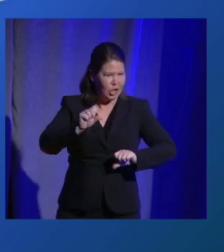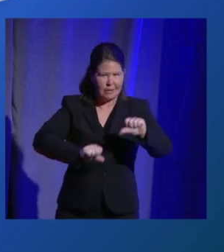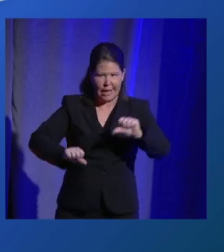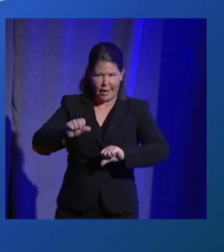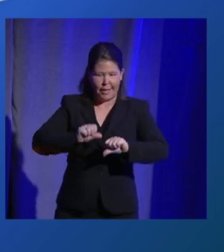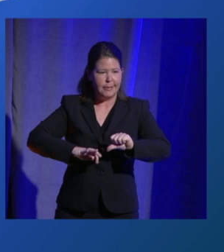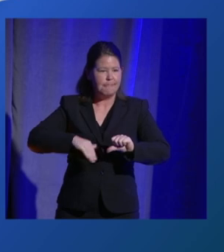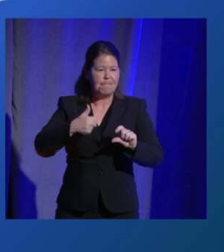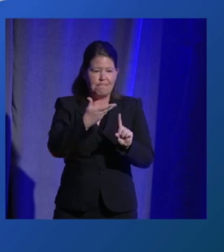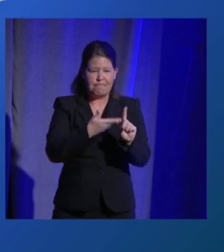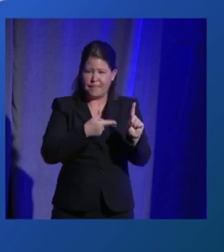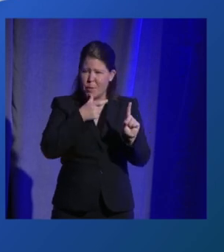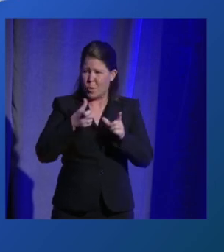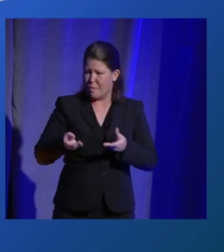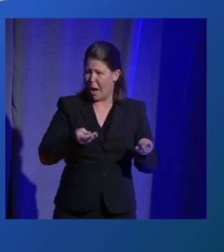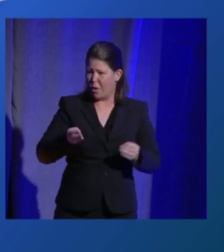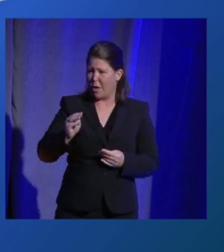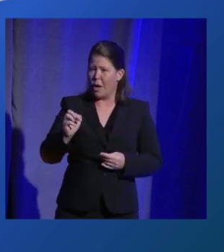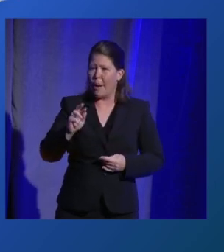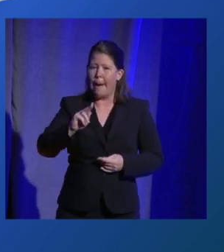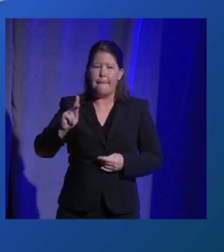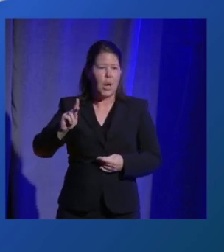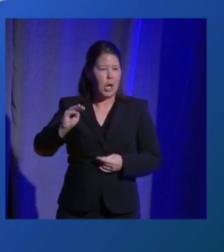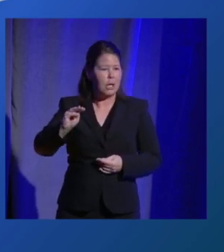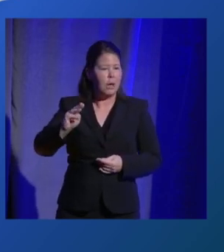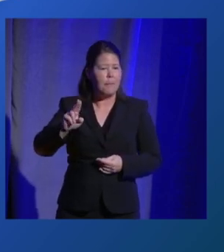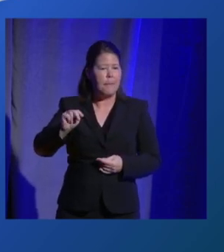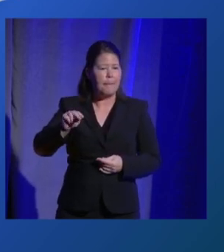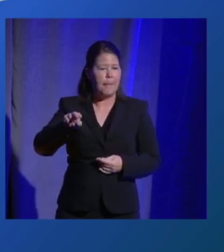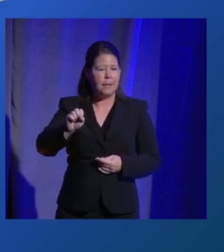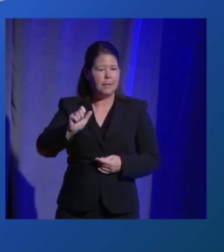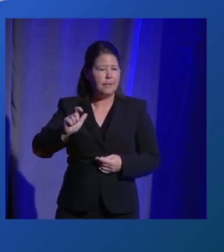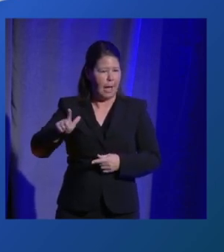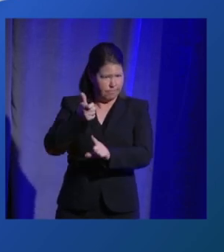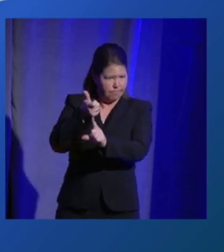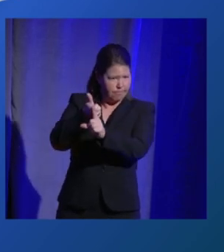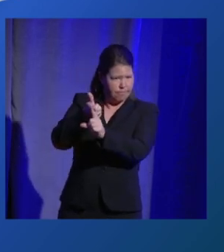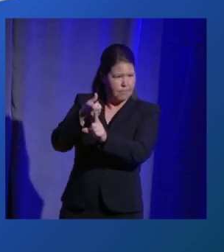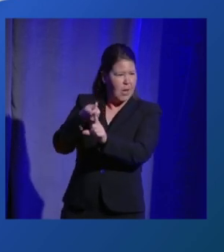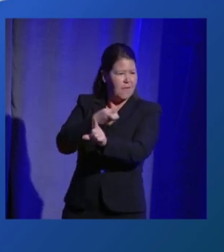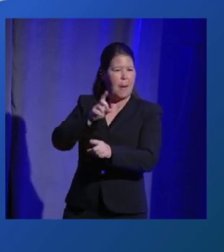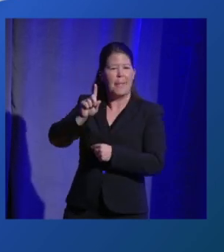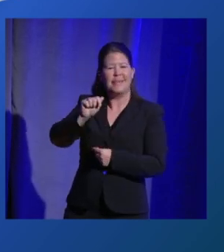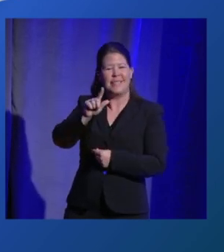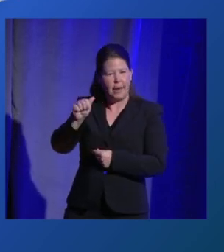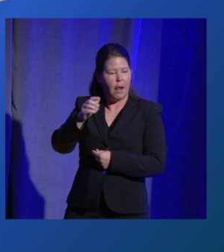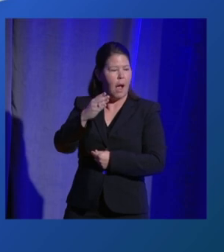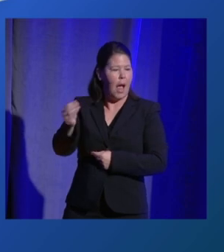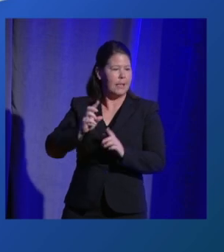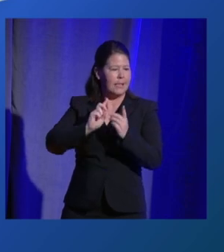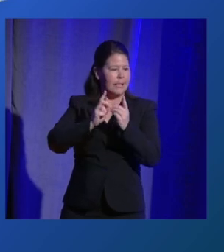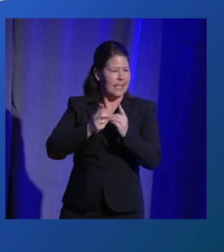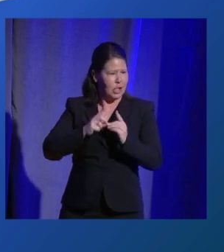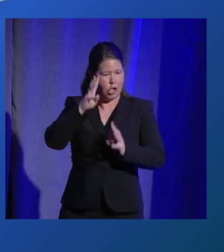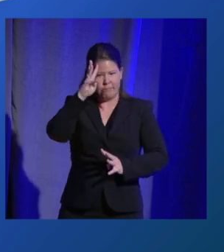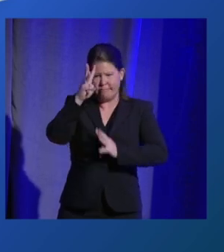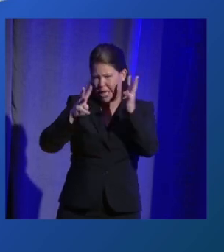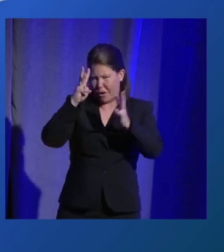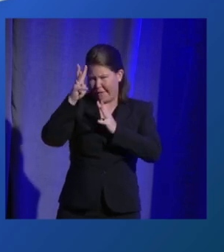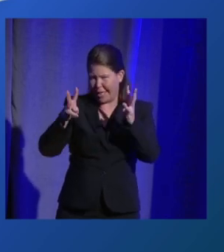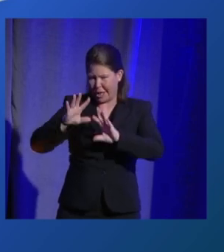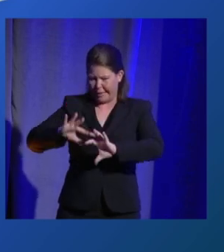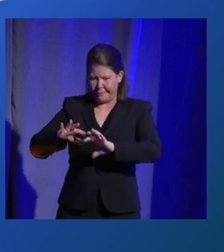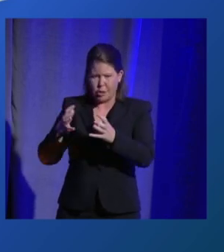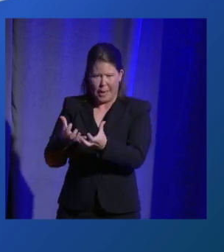geospatial Intelligence agency's deputy director of the data and digital Innovation directorate formerly he was